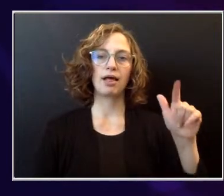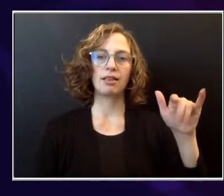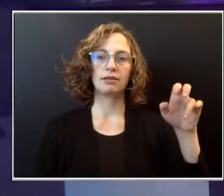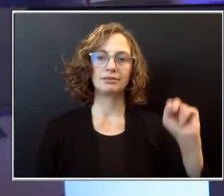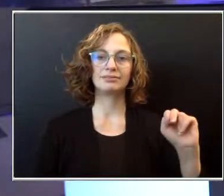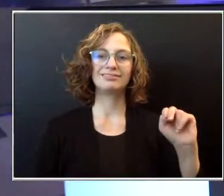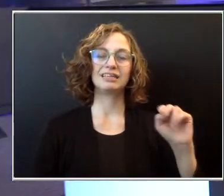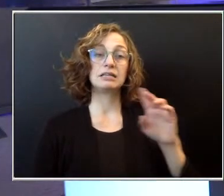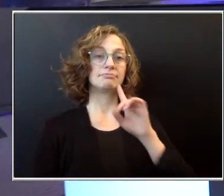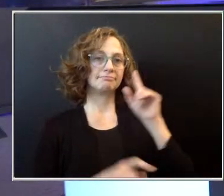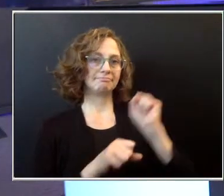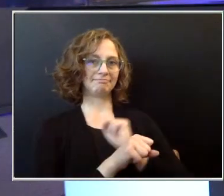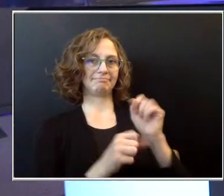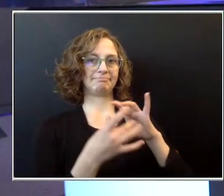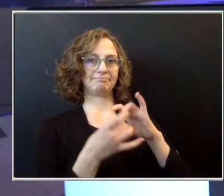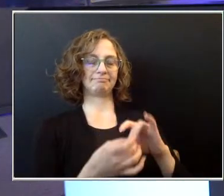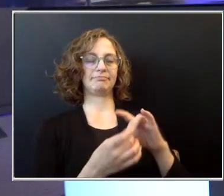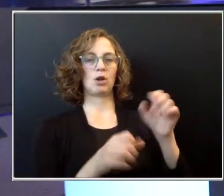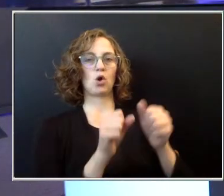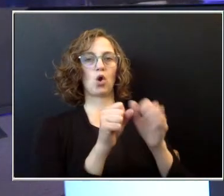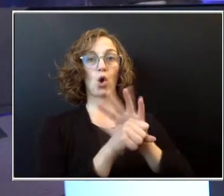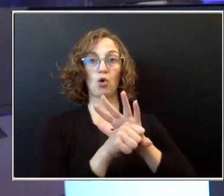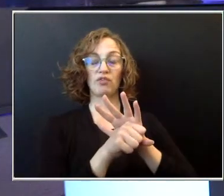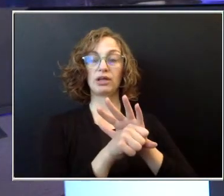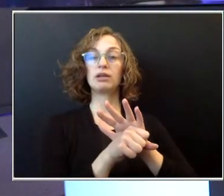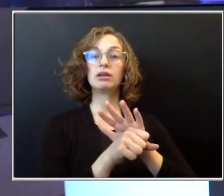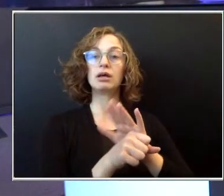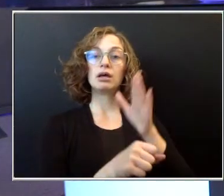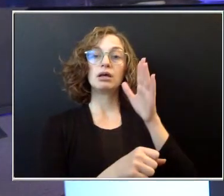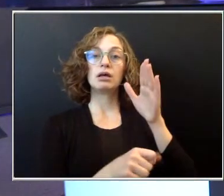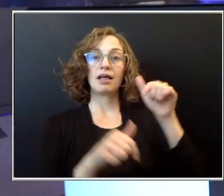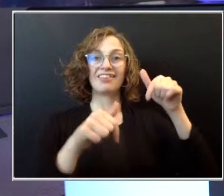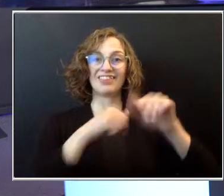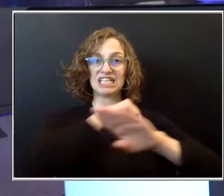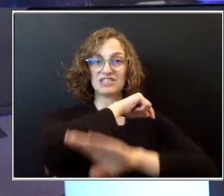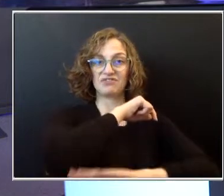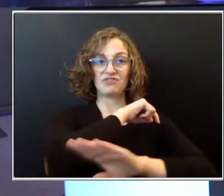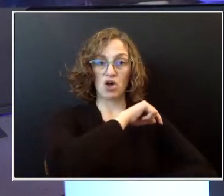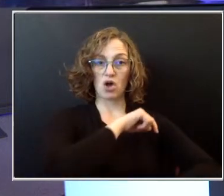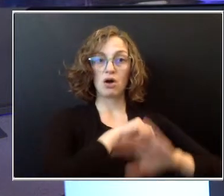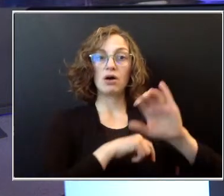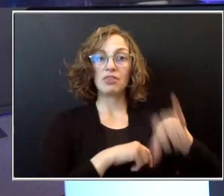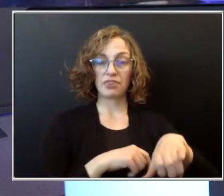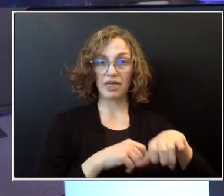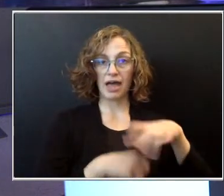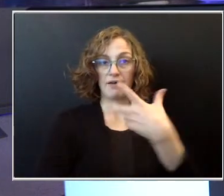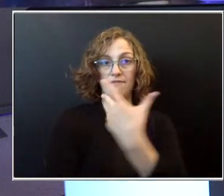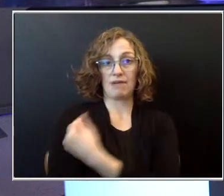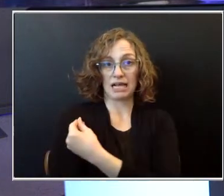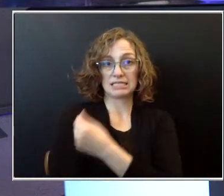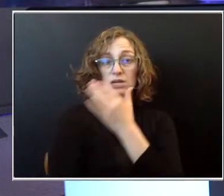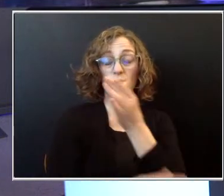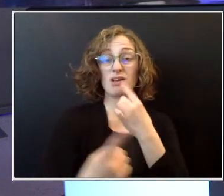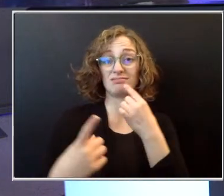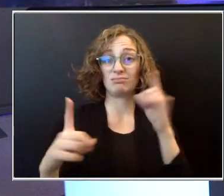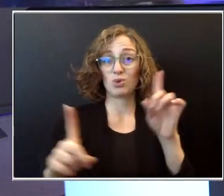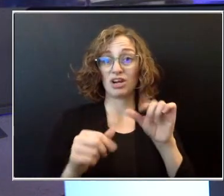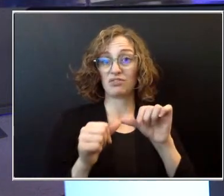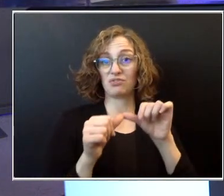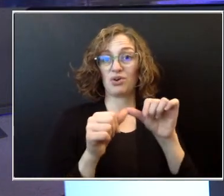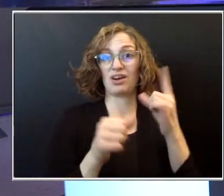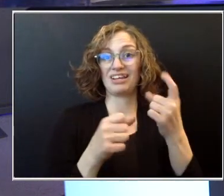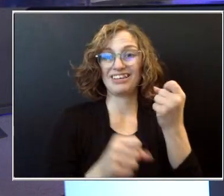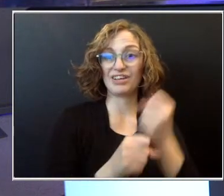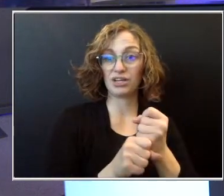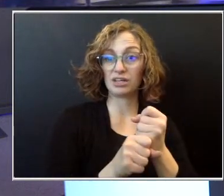COVID vaccine we're getting this fall work again for a year? Could you talk to that, Dr. Danter, or is this a question we should hold for?